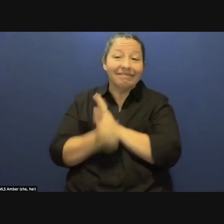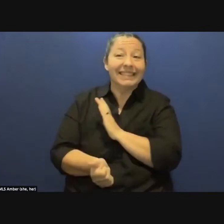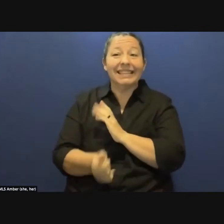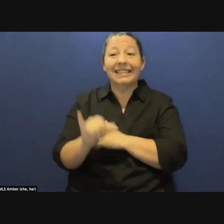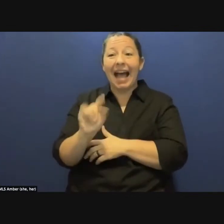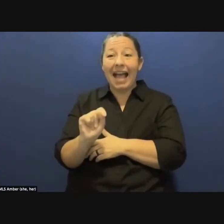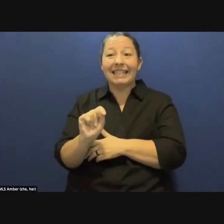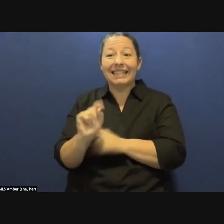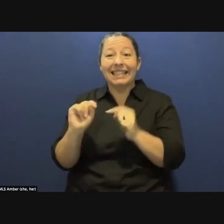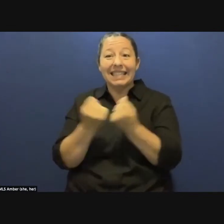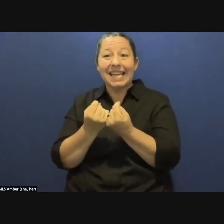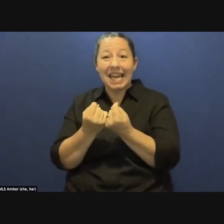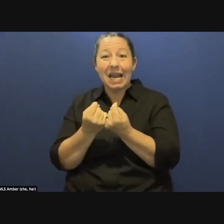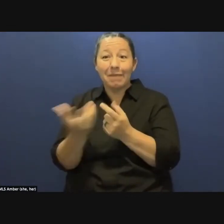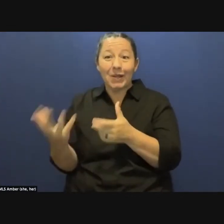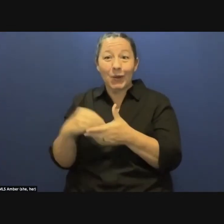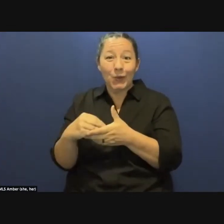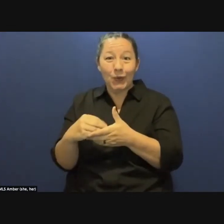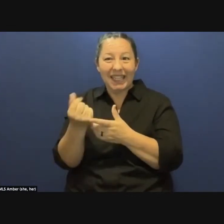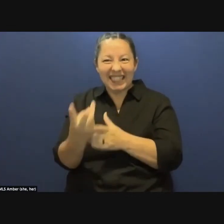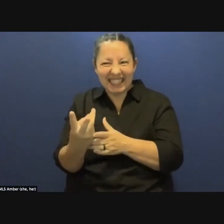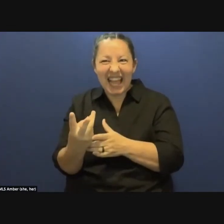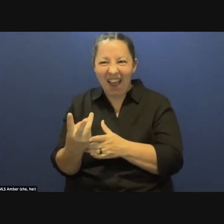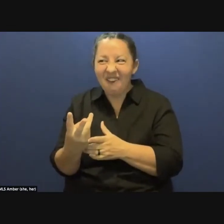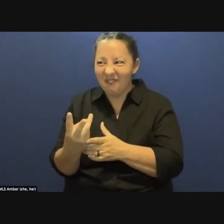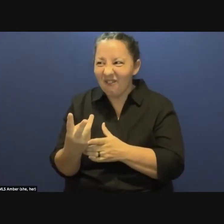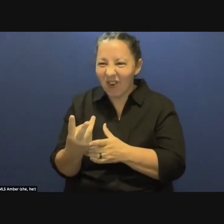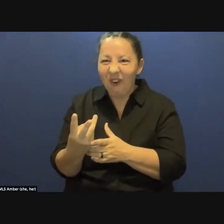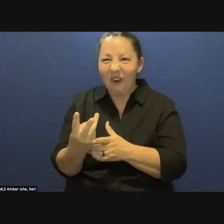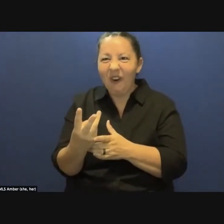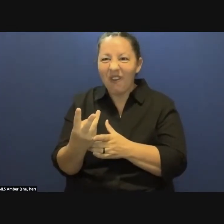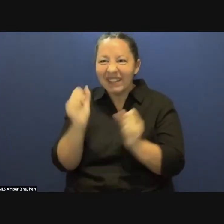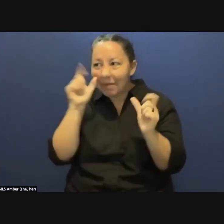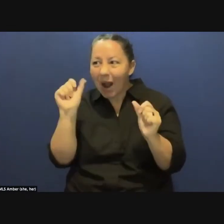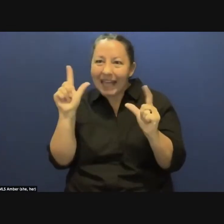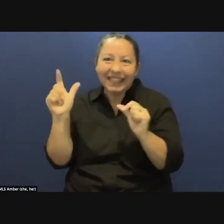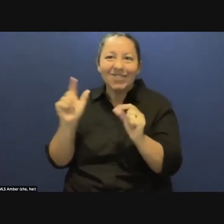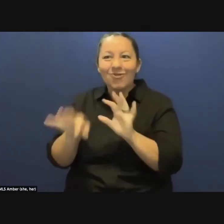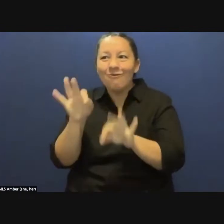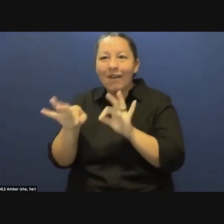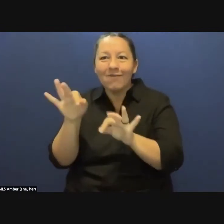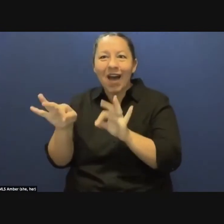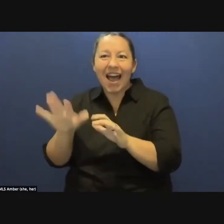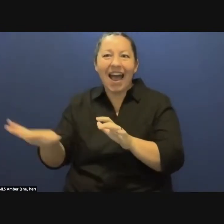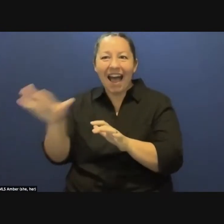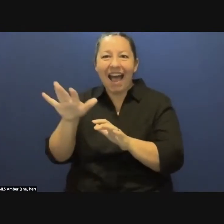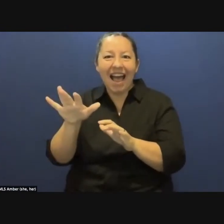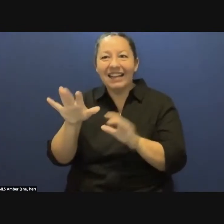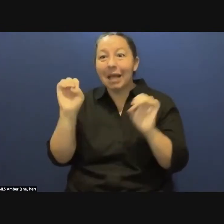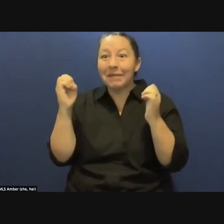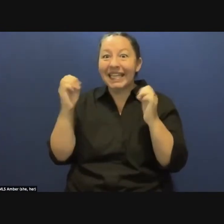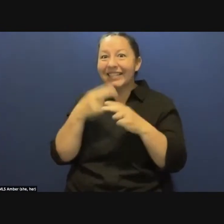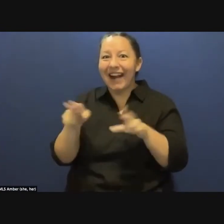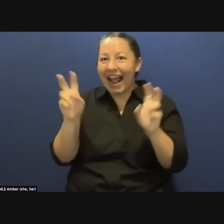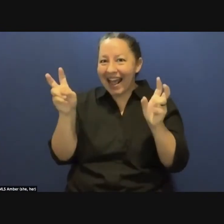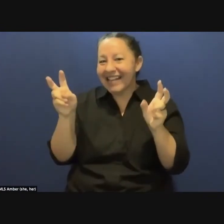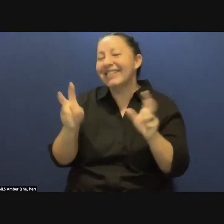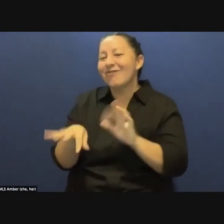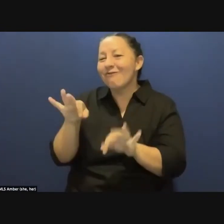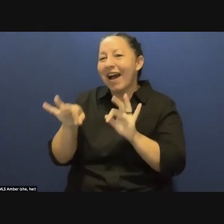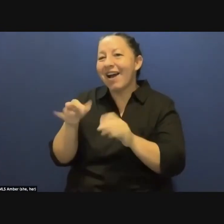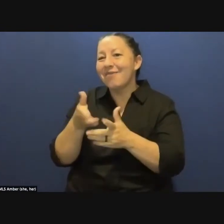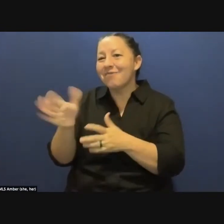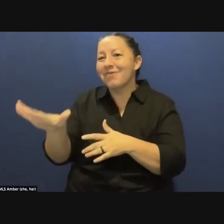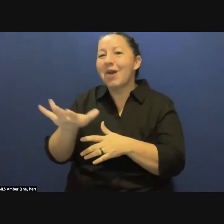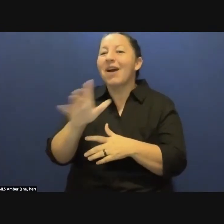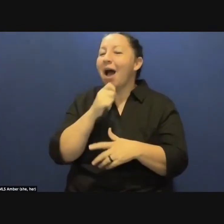Easter egg, actually several Easter eggs there. I won't tell you what they are. You have to find them yourself.